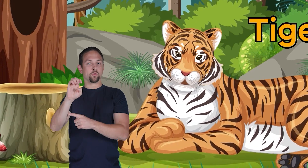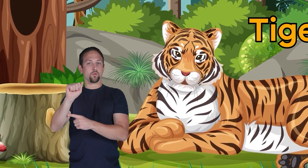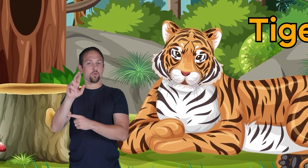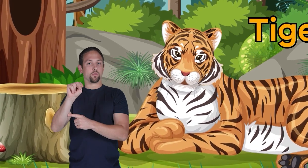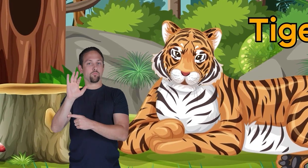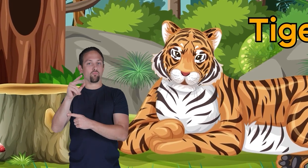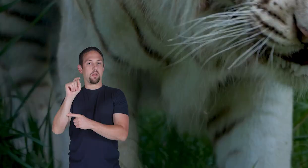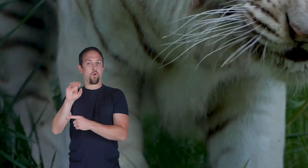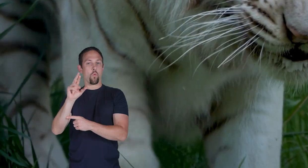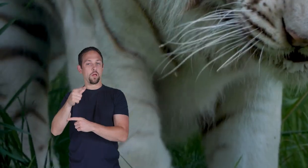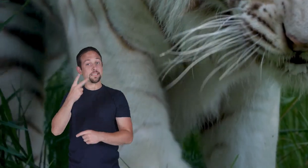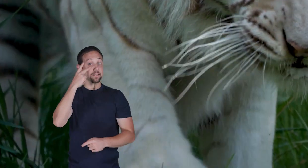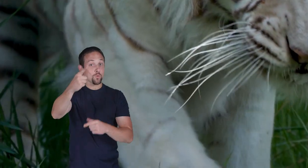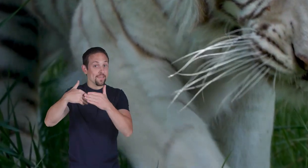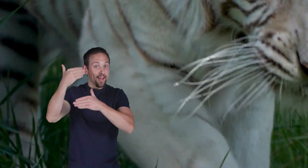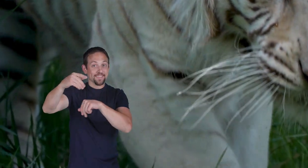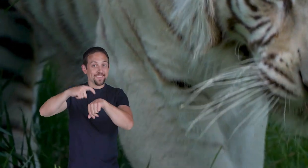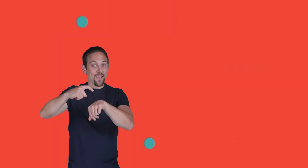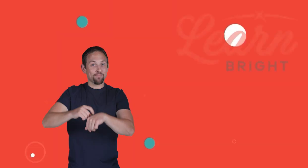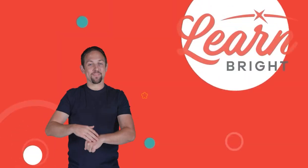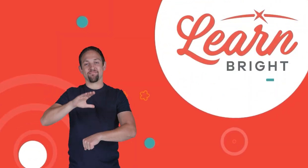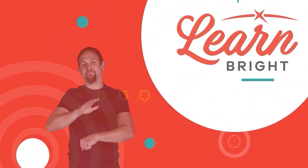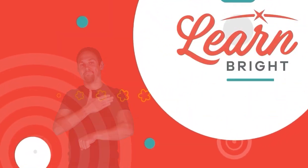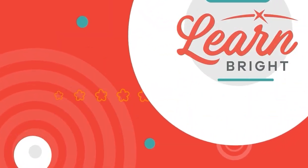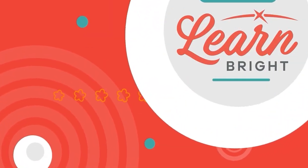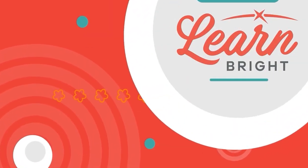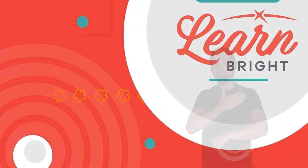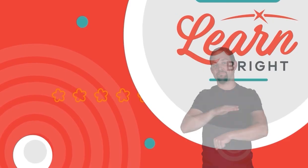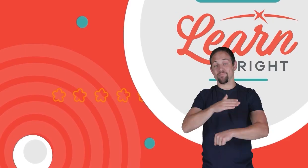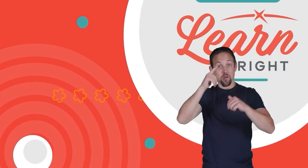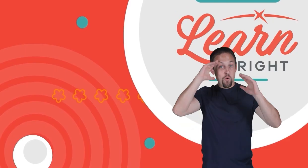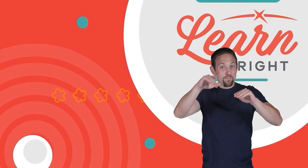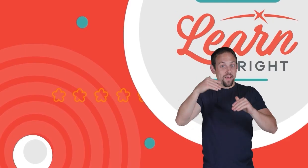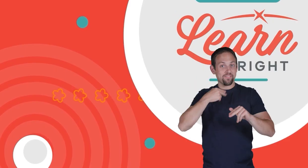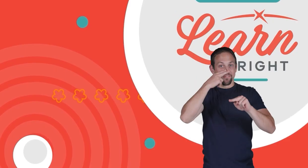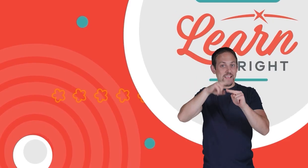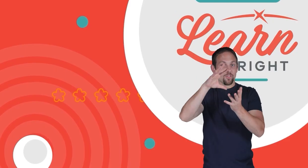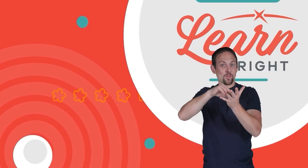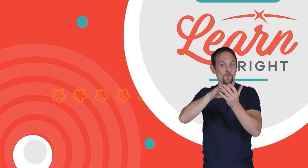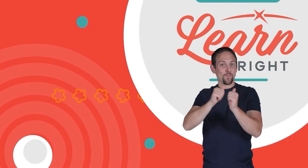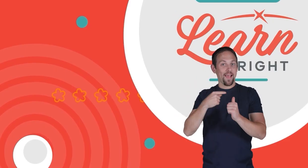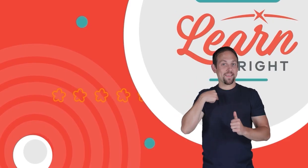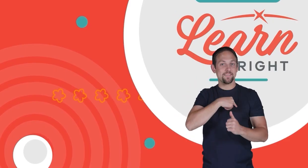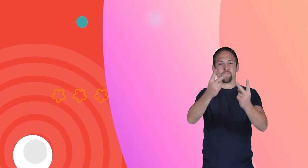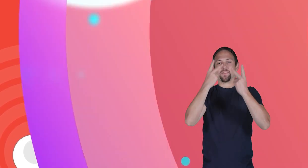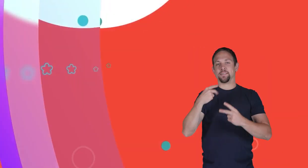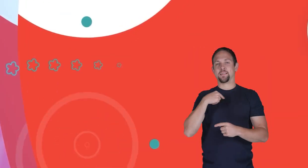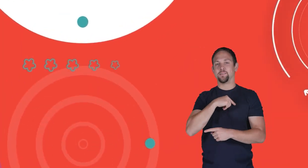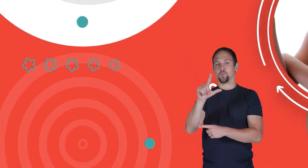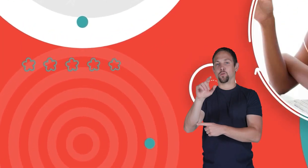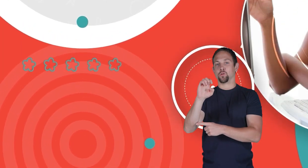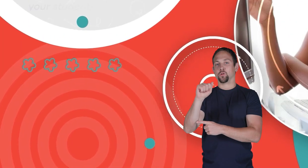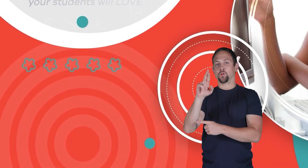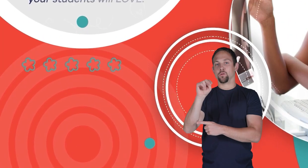learnbright.org. See you next time! Hope you had fun learning with us. Visit us at